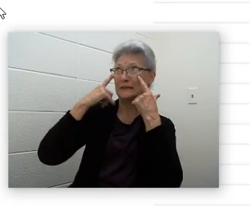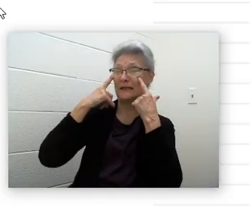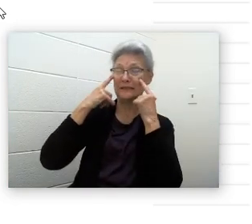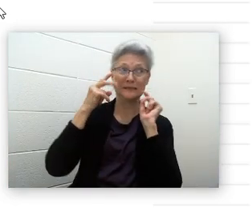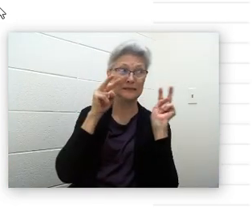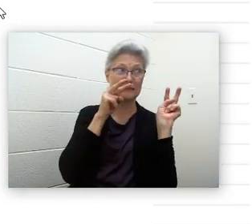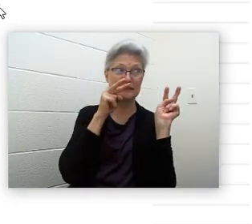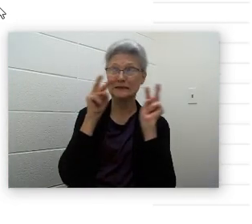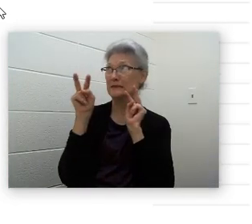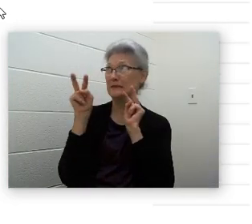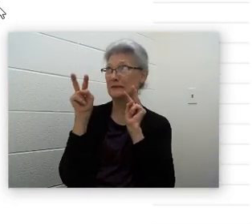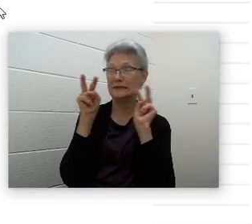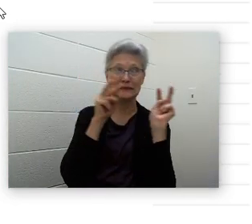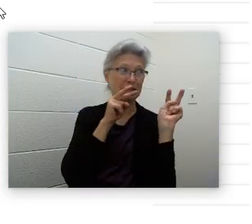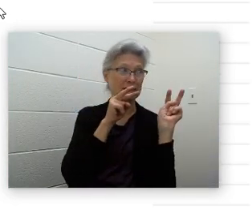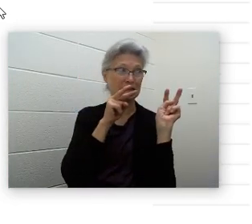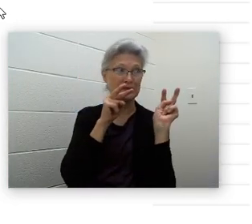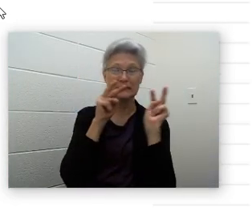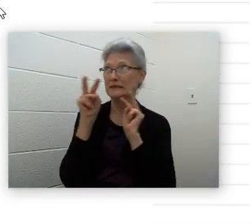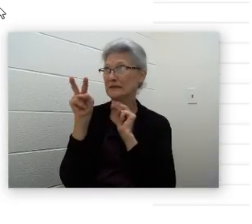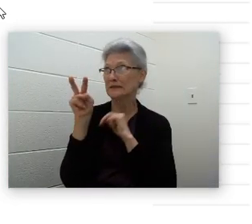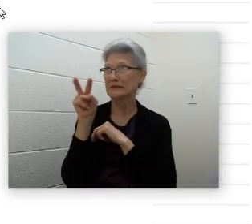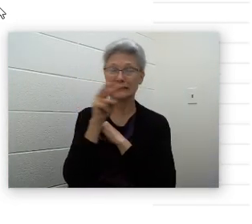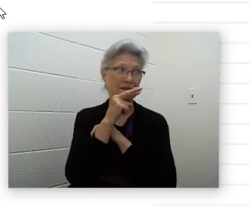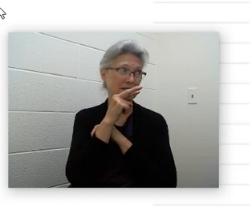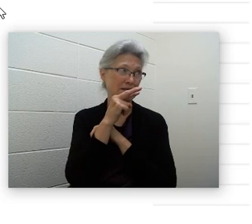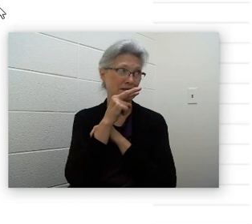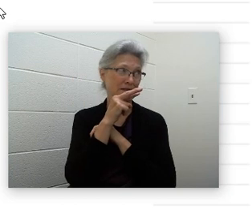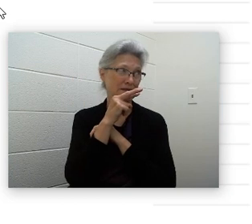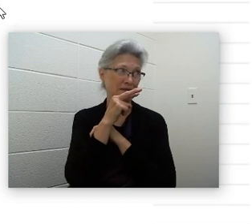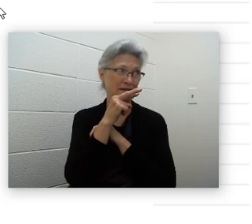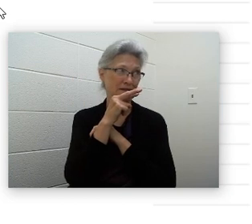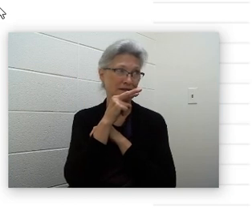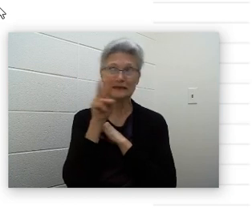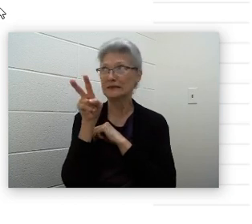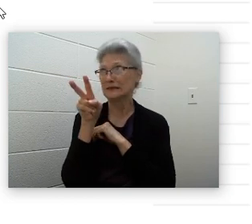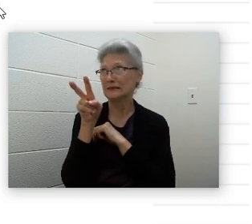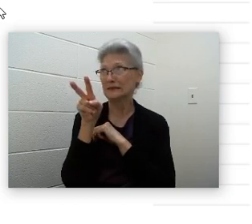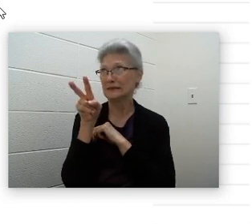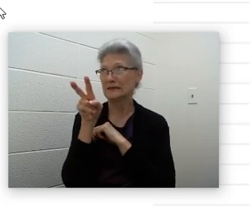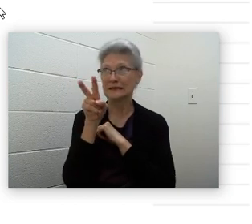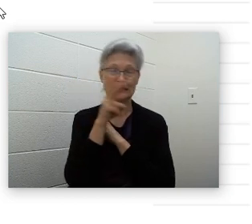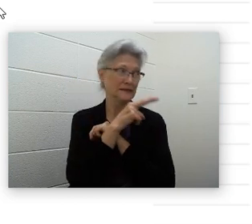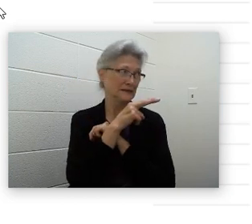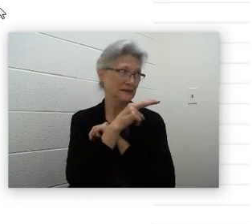toward Mr. Pendinsky on the one side of him, then to the warden and Mr. Sir on the other.